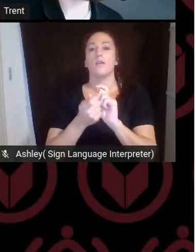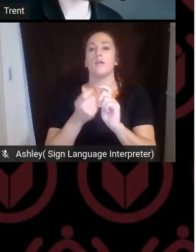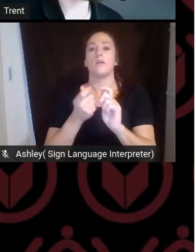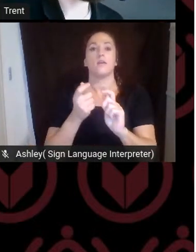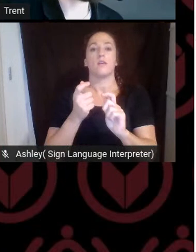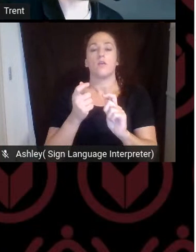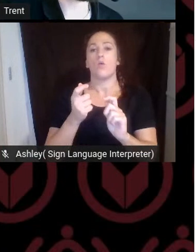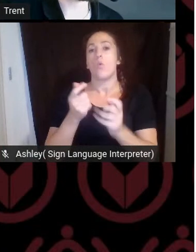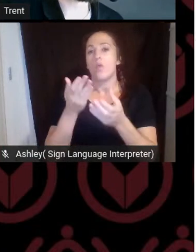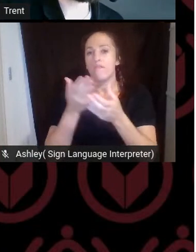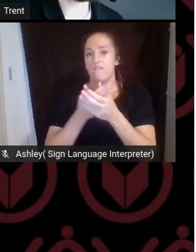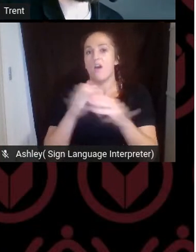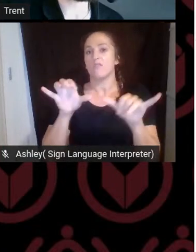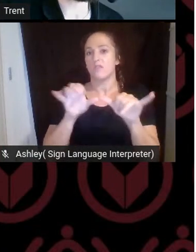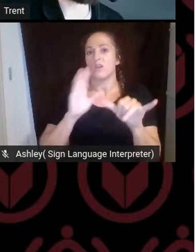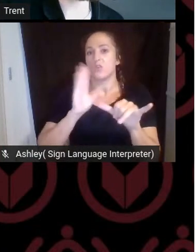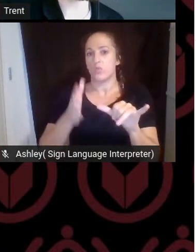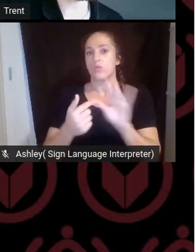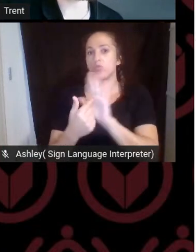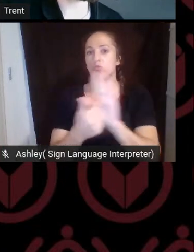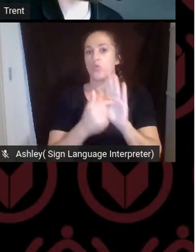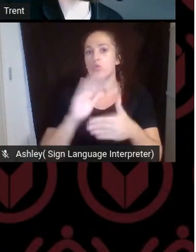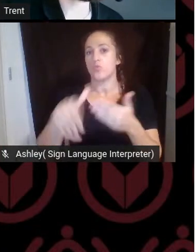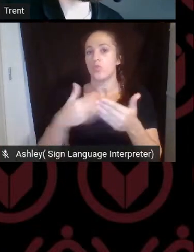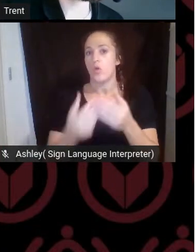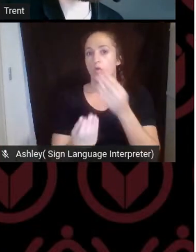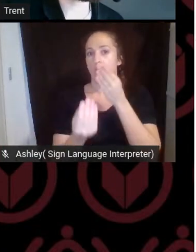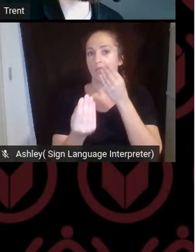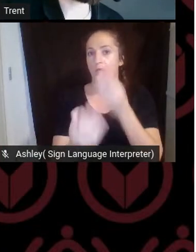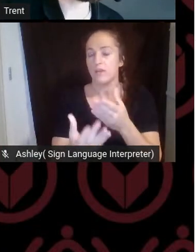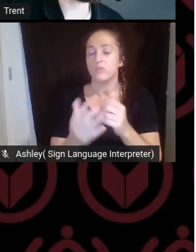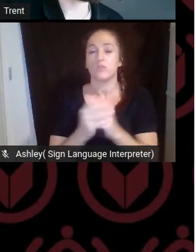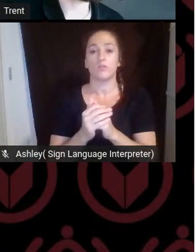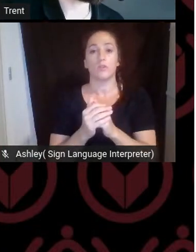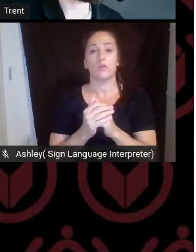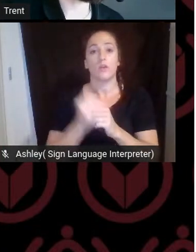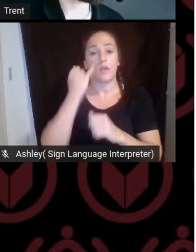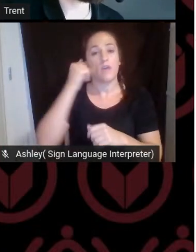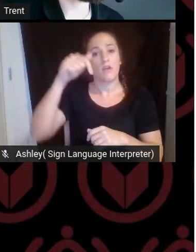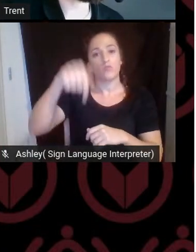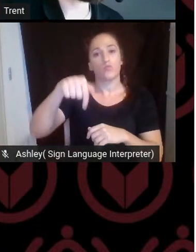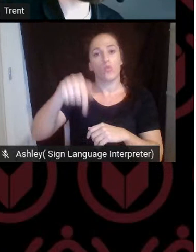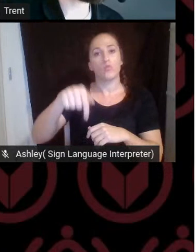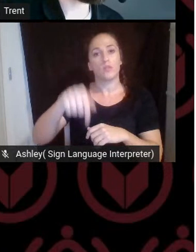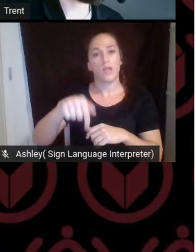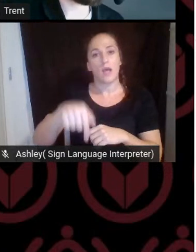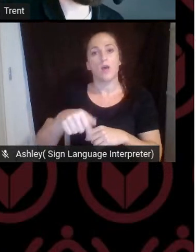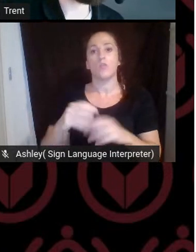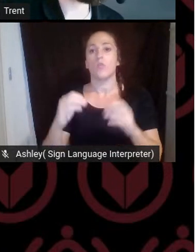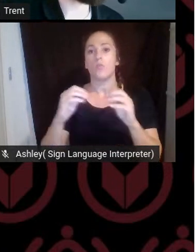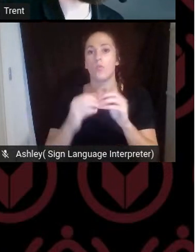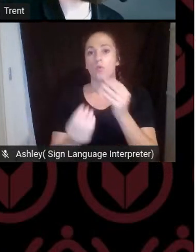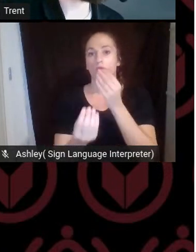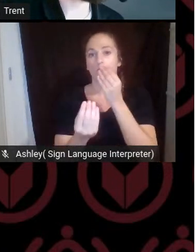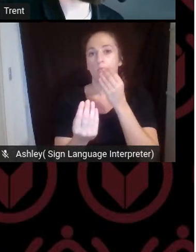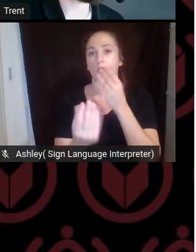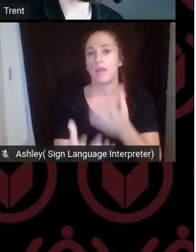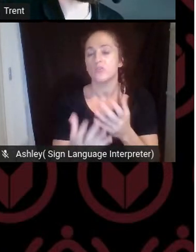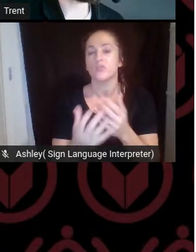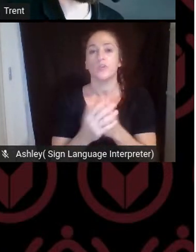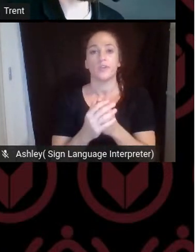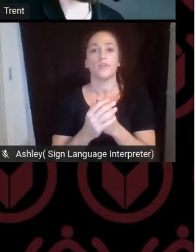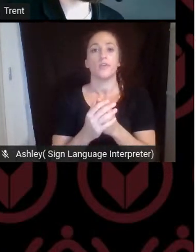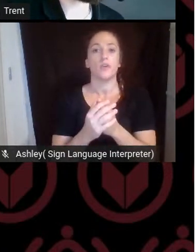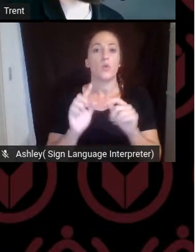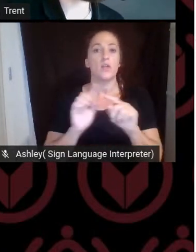got folders, so those aren't individual files to show sizes, but if I scroll down, it might give me that information with a couple of different